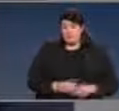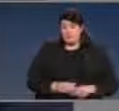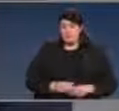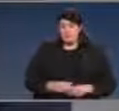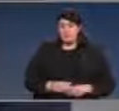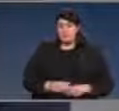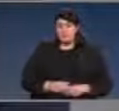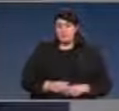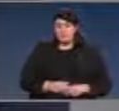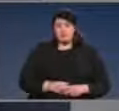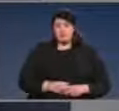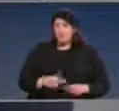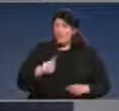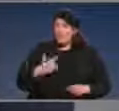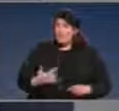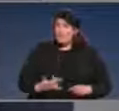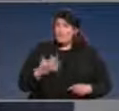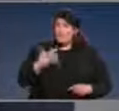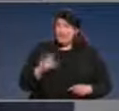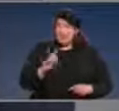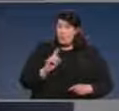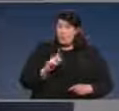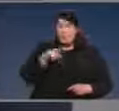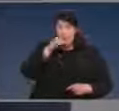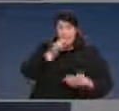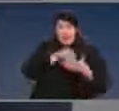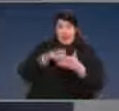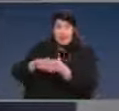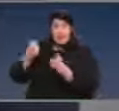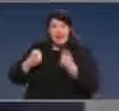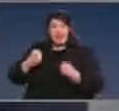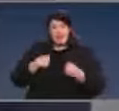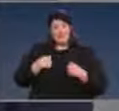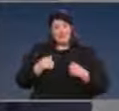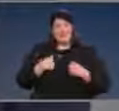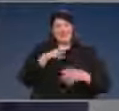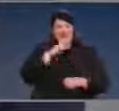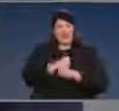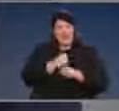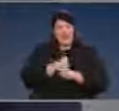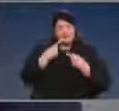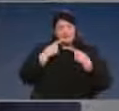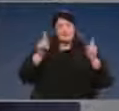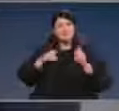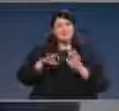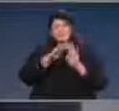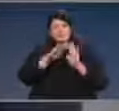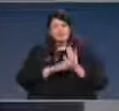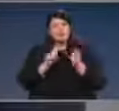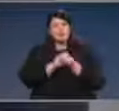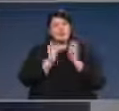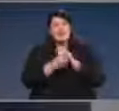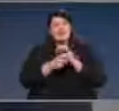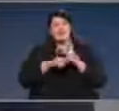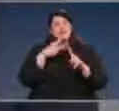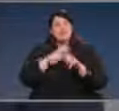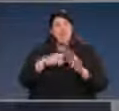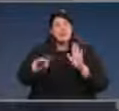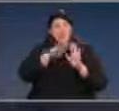probably had a fair bit to do with the instant asset write-off arrangements that we put in place to actually encourage people. So I'm glad that they've been